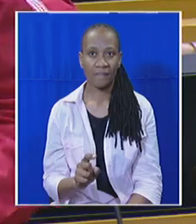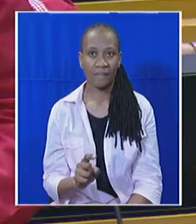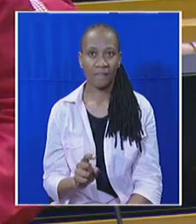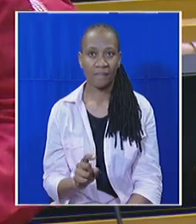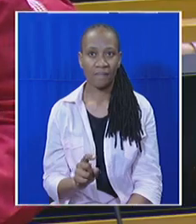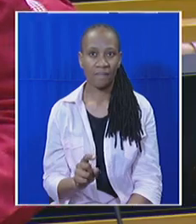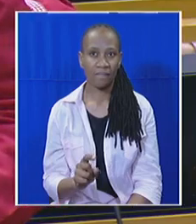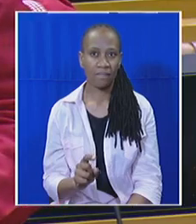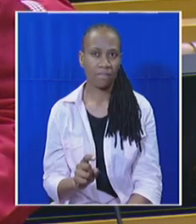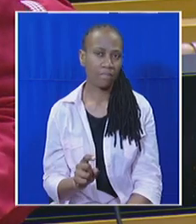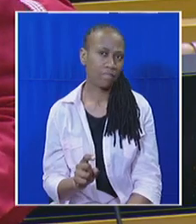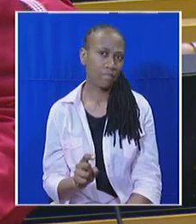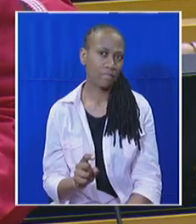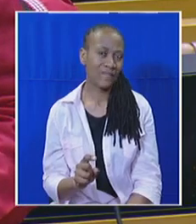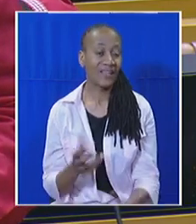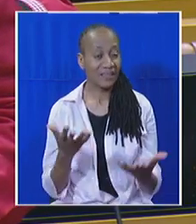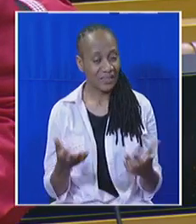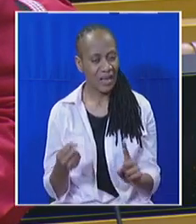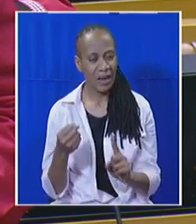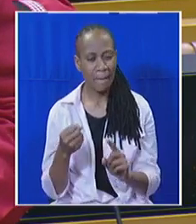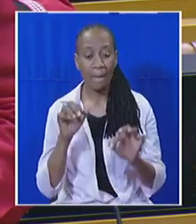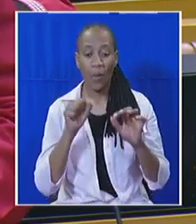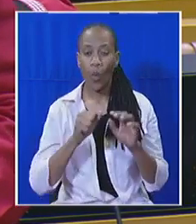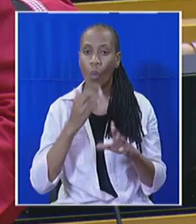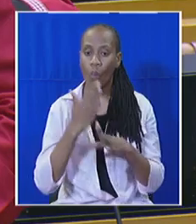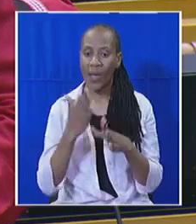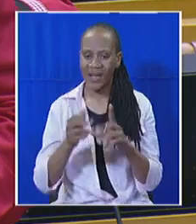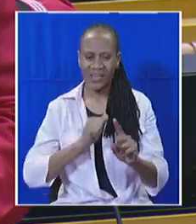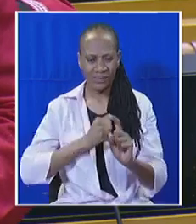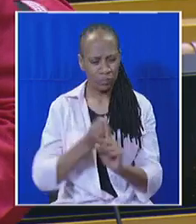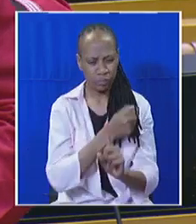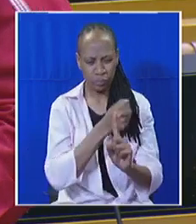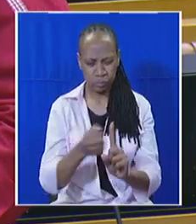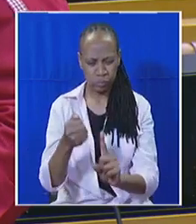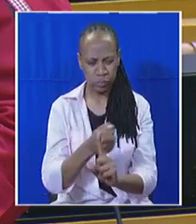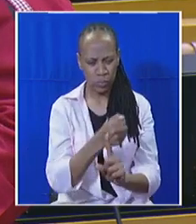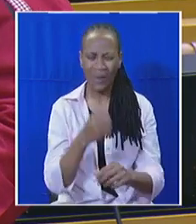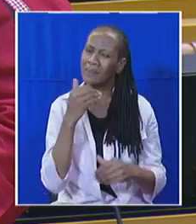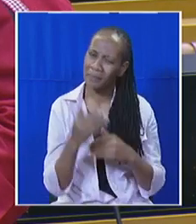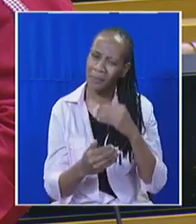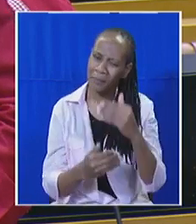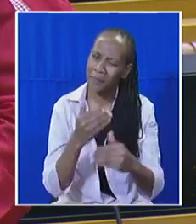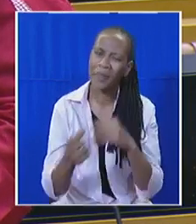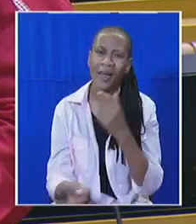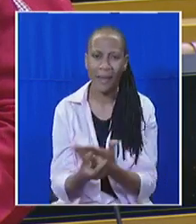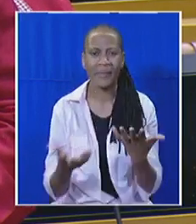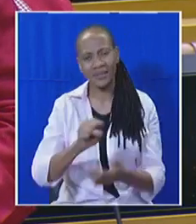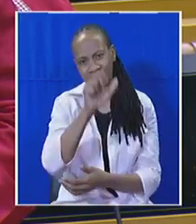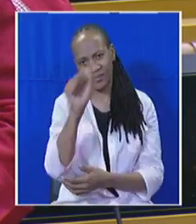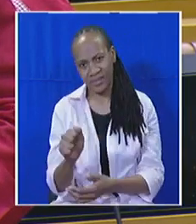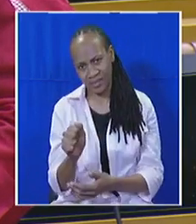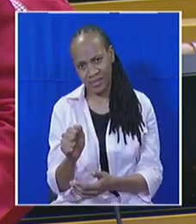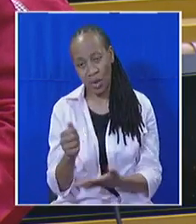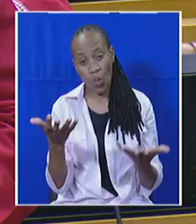morally reprehensible culture of abusive workers by private, white-owned companies in South Africa, particularly